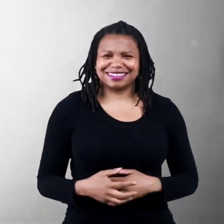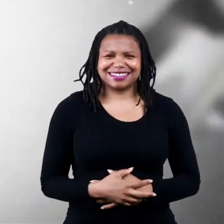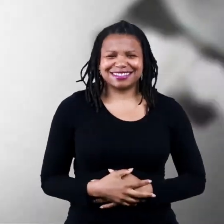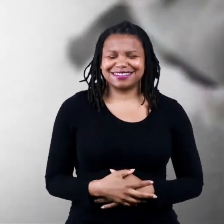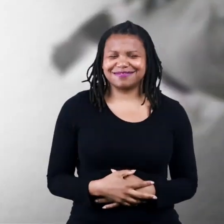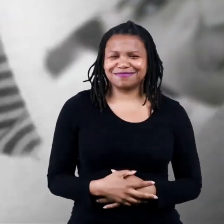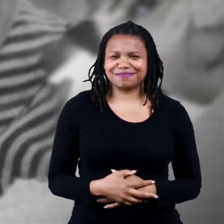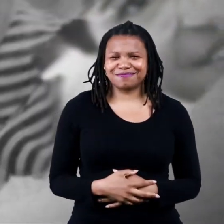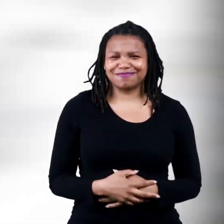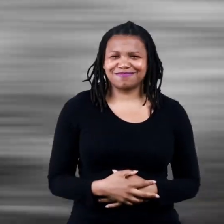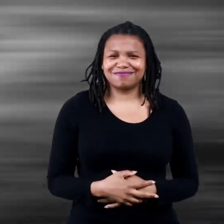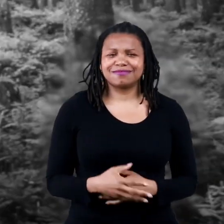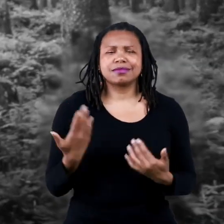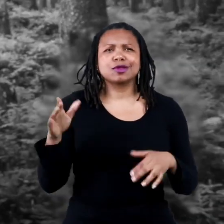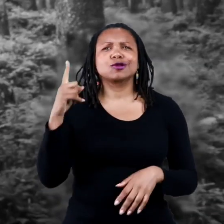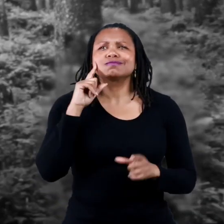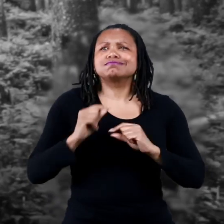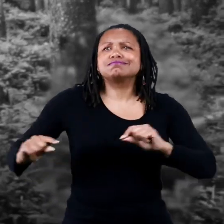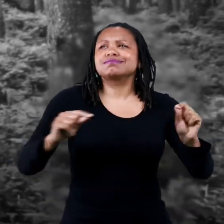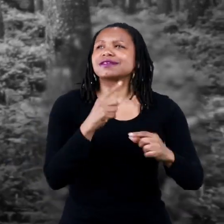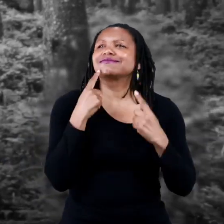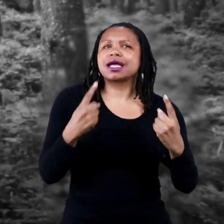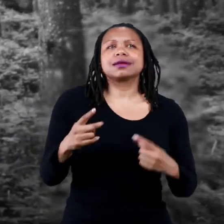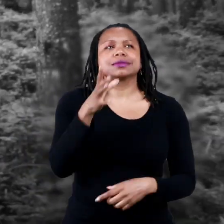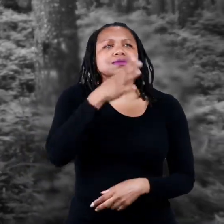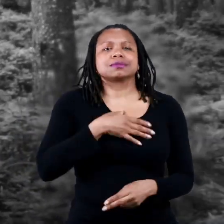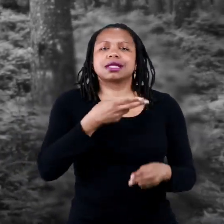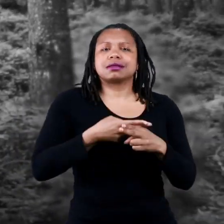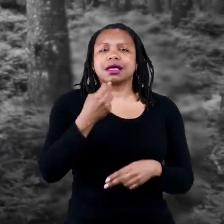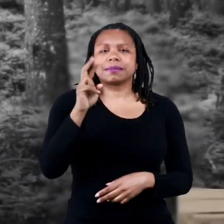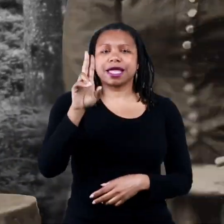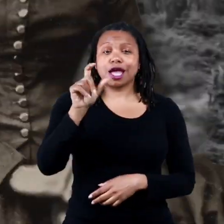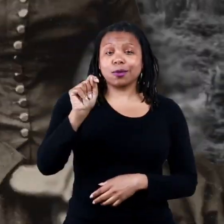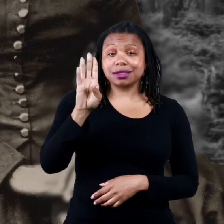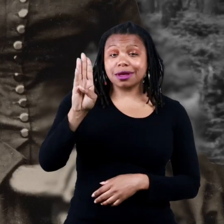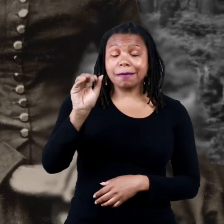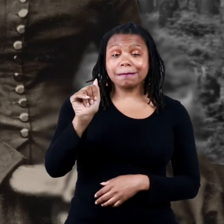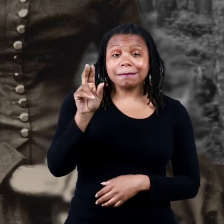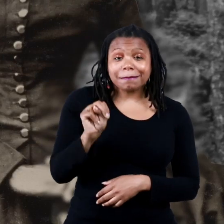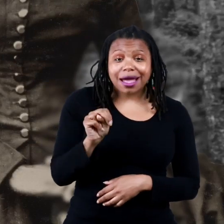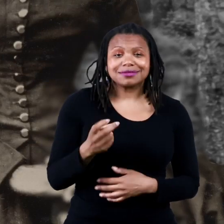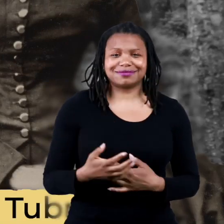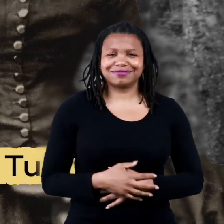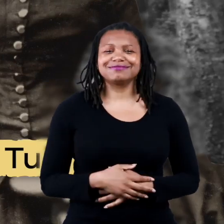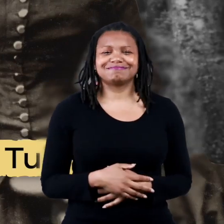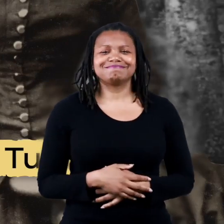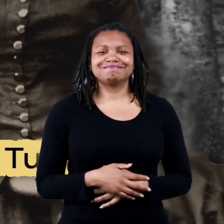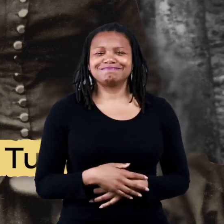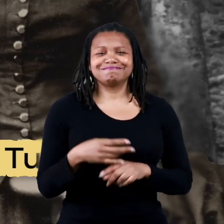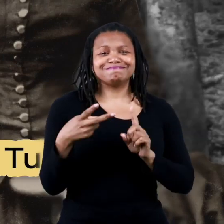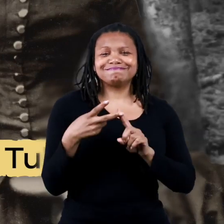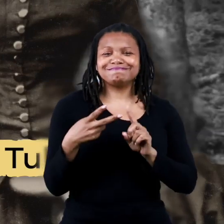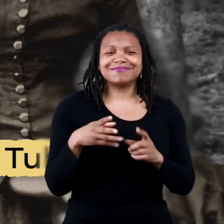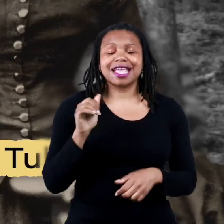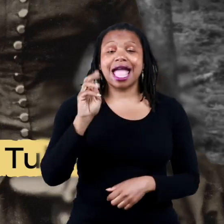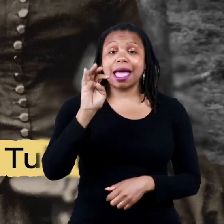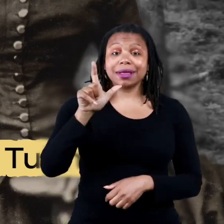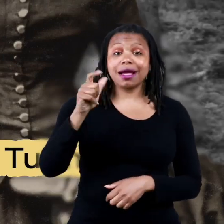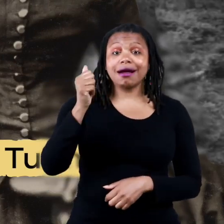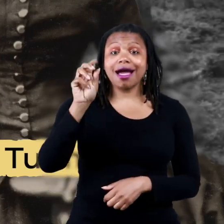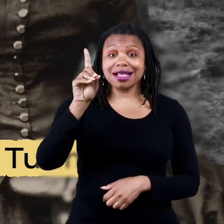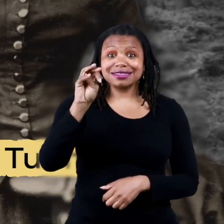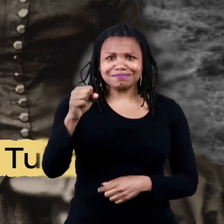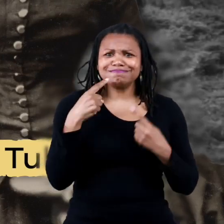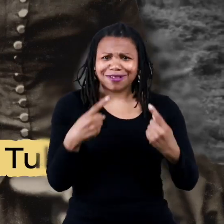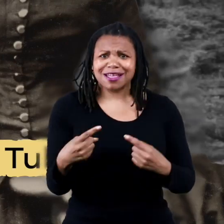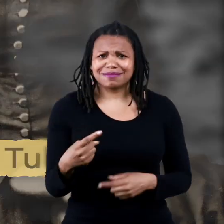to celebrate. You have probably heard about famous women in American history like Harriet Tubman and